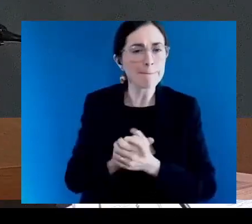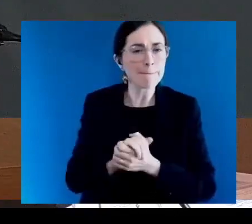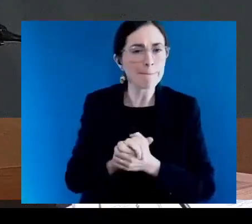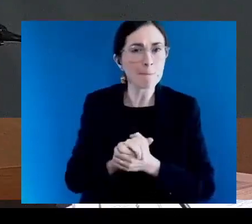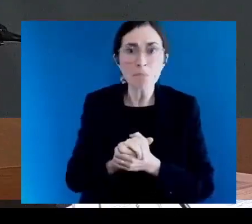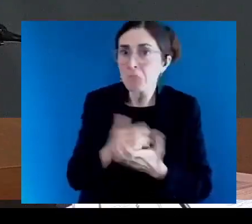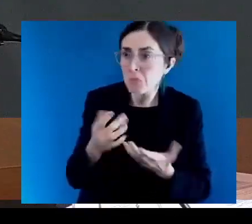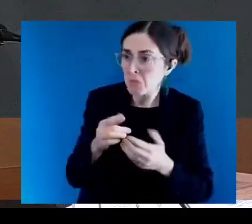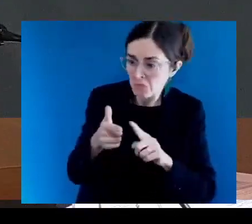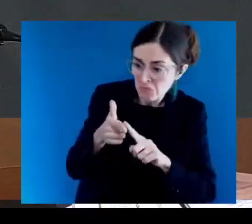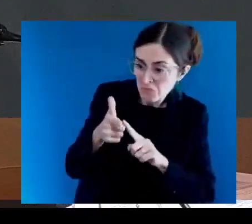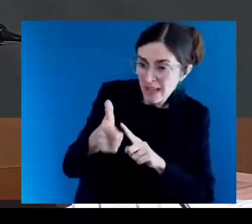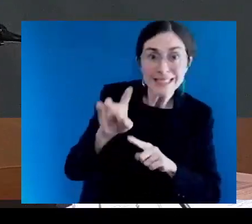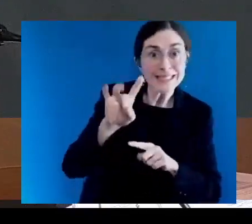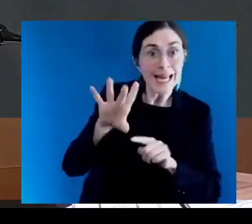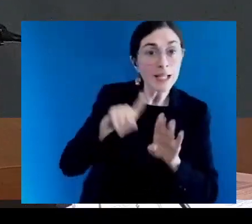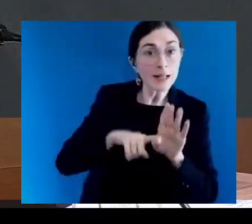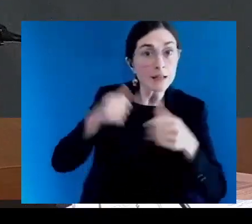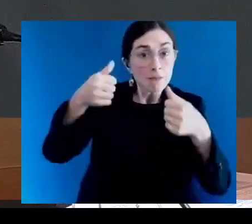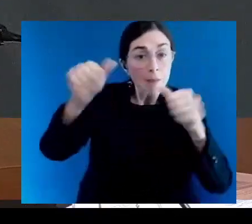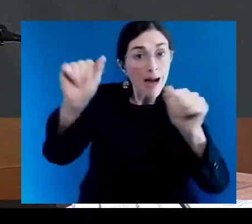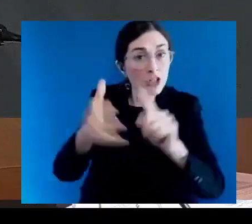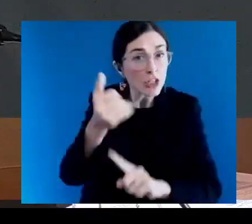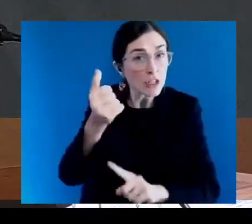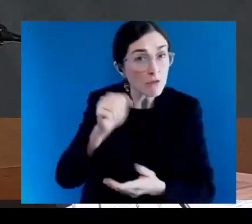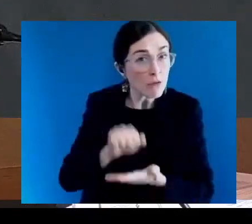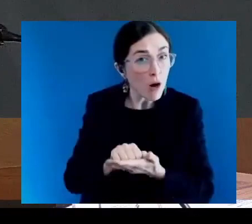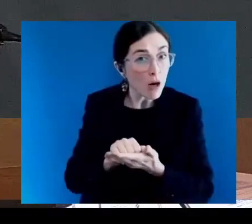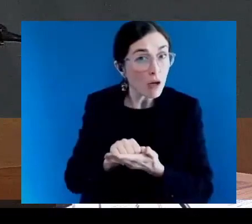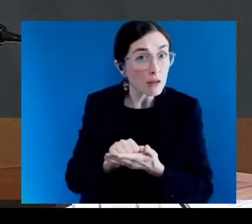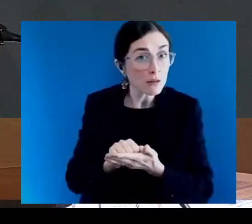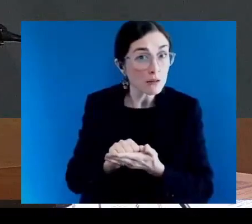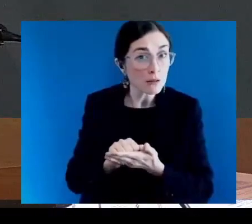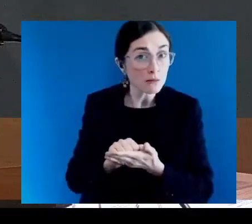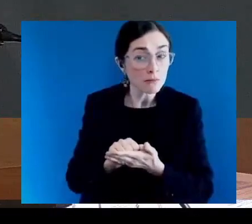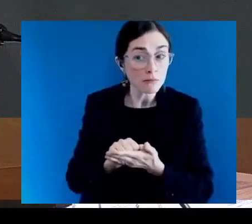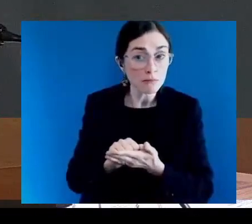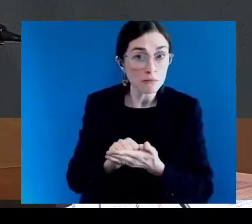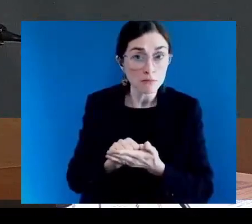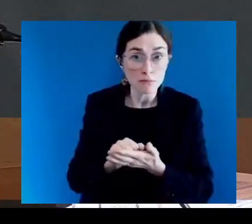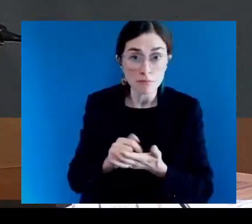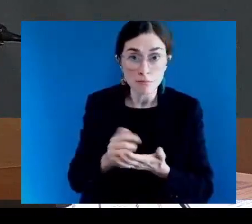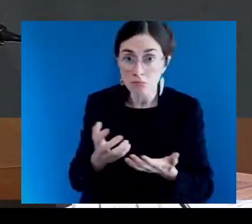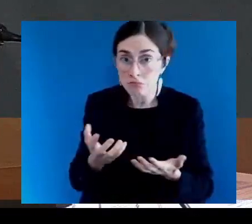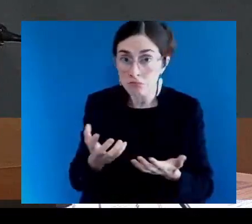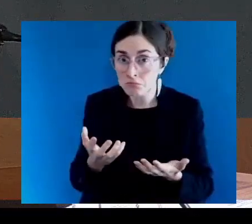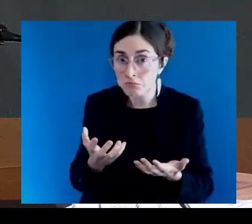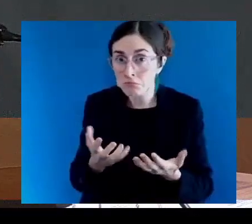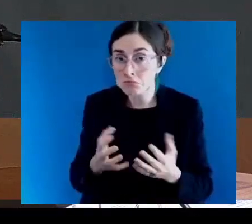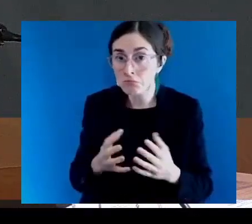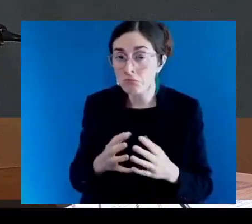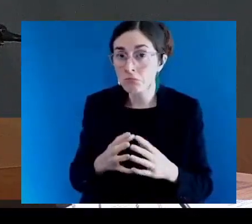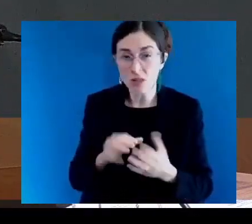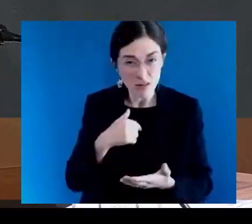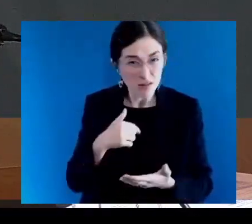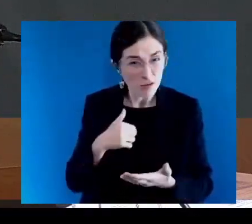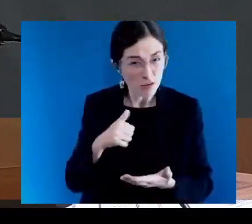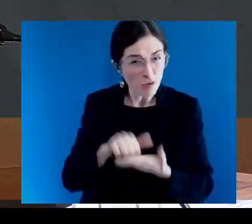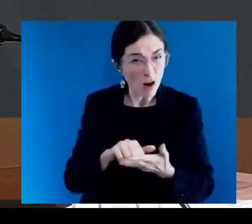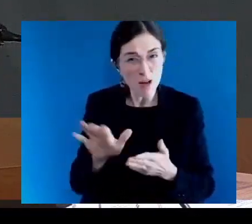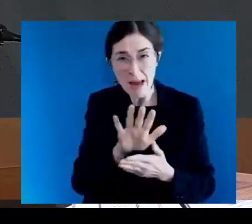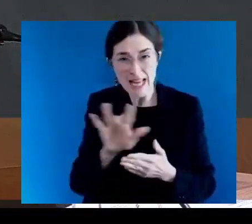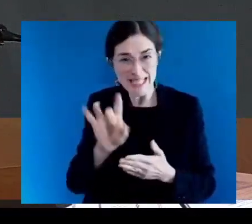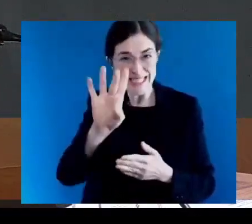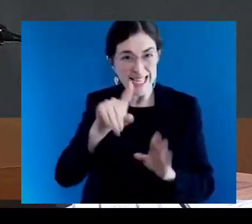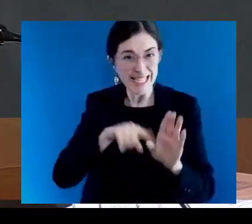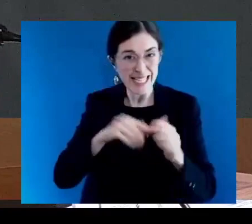10 years or so before it? Is that roughly the time frame? I